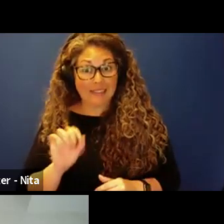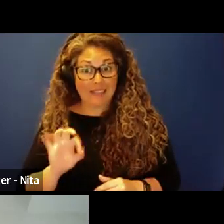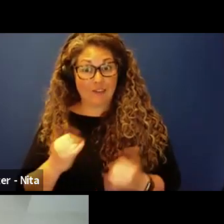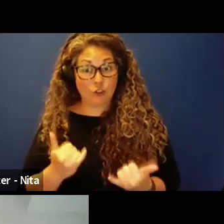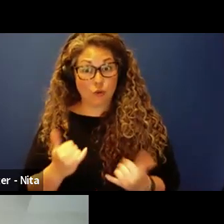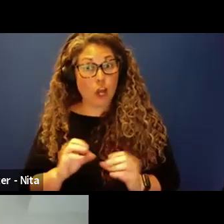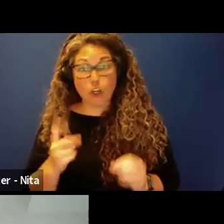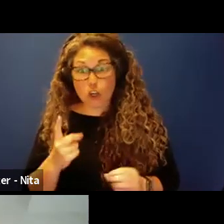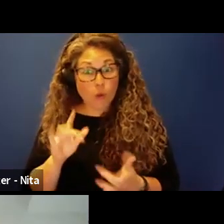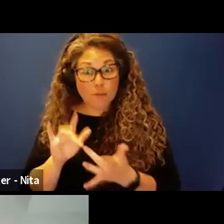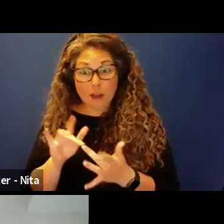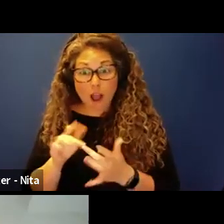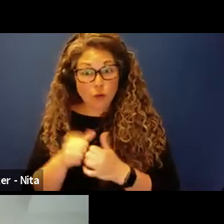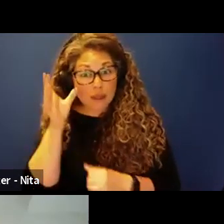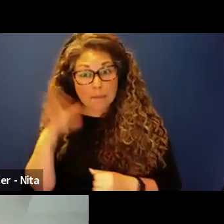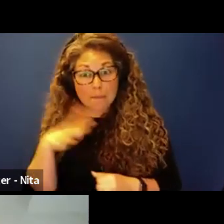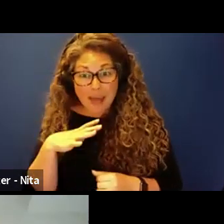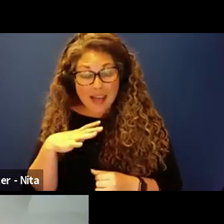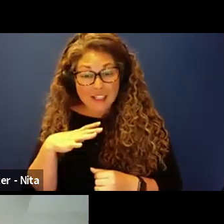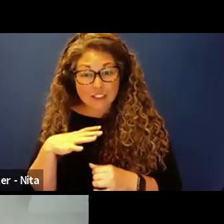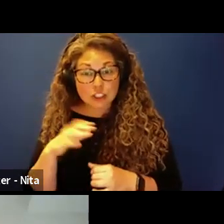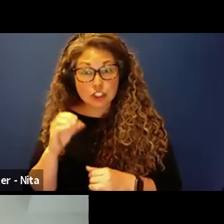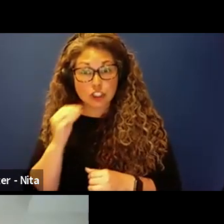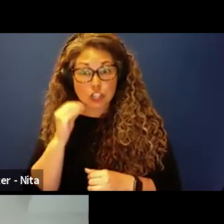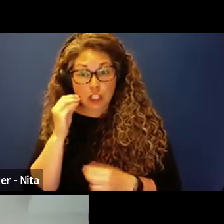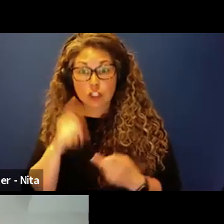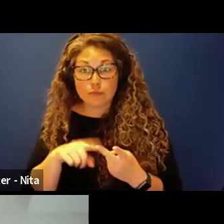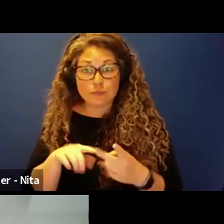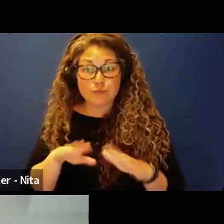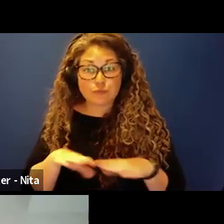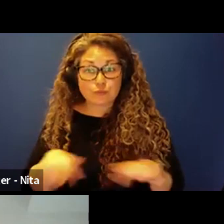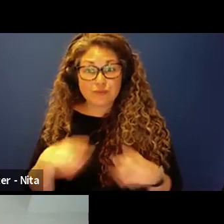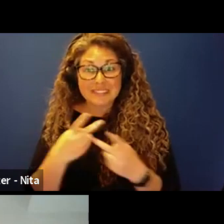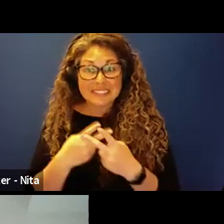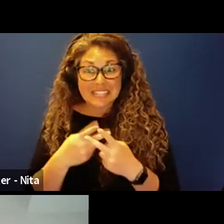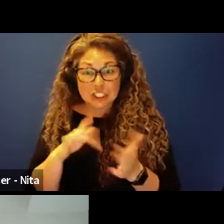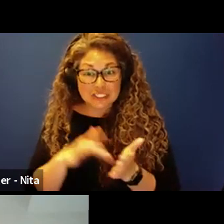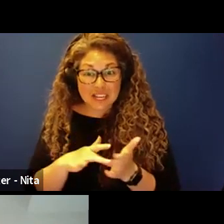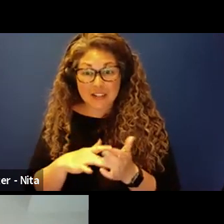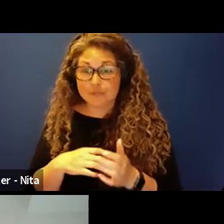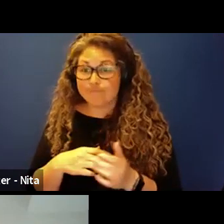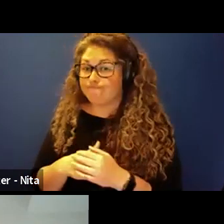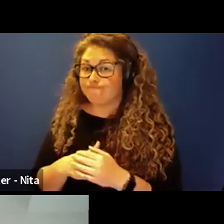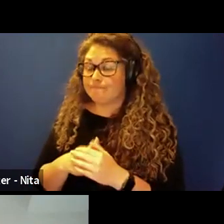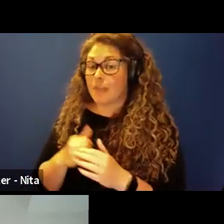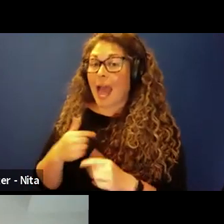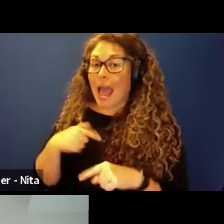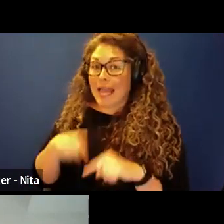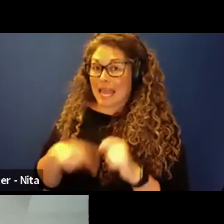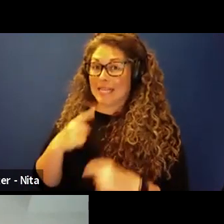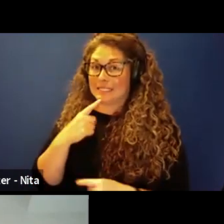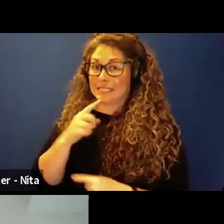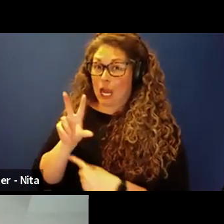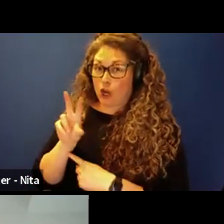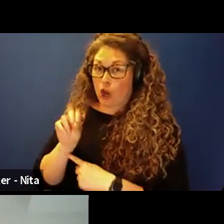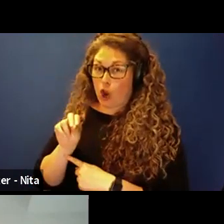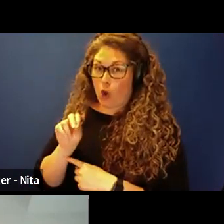with the men's shelter or the children's detention center? From my knowledge, I can't say no because I'm not sure. That's